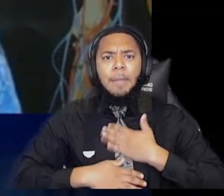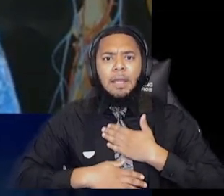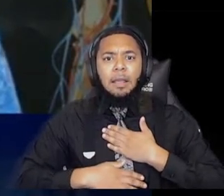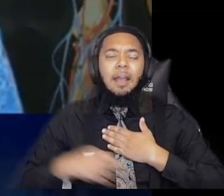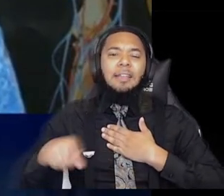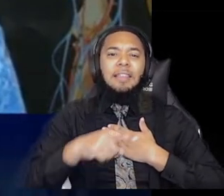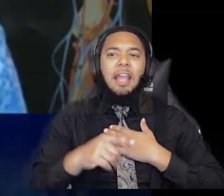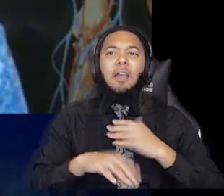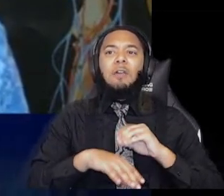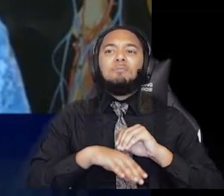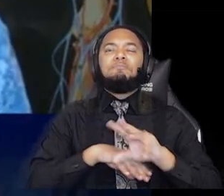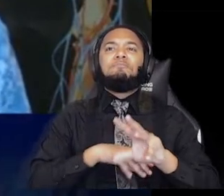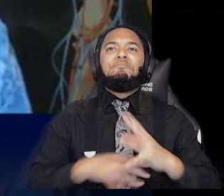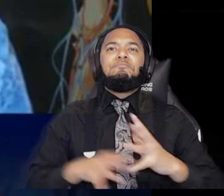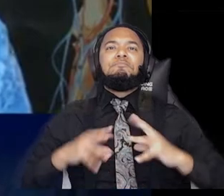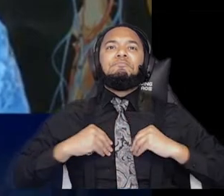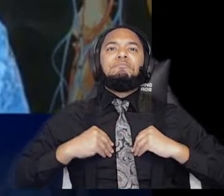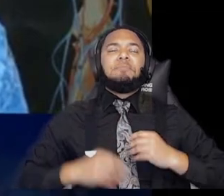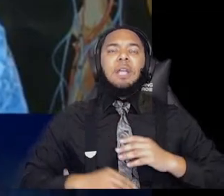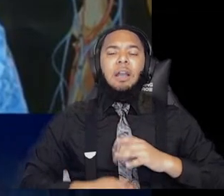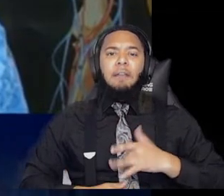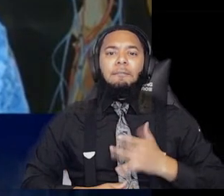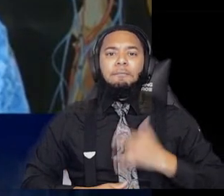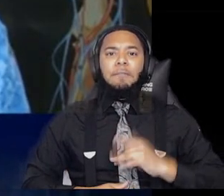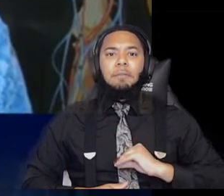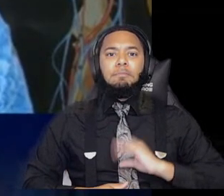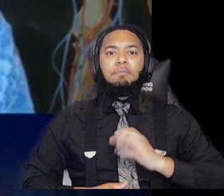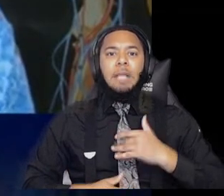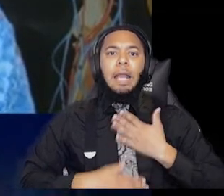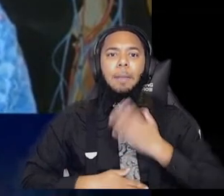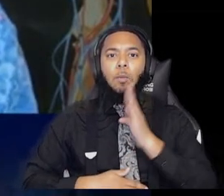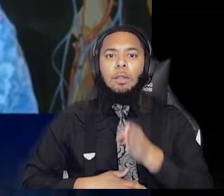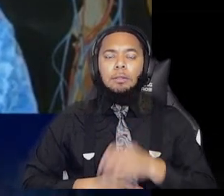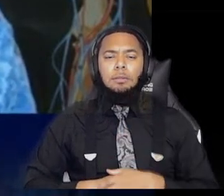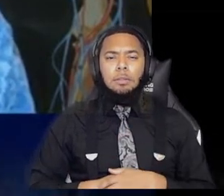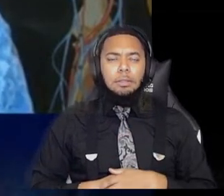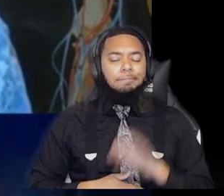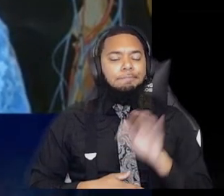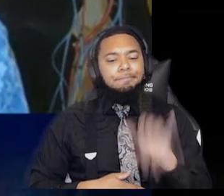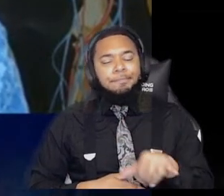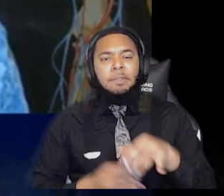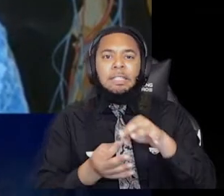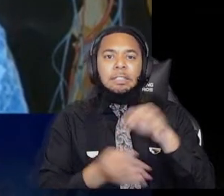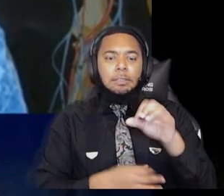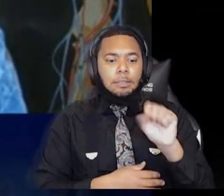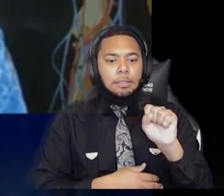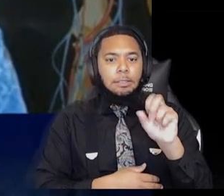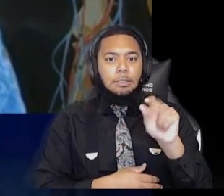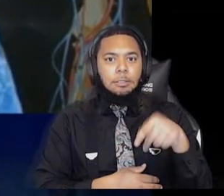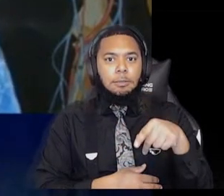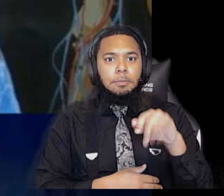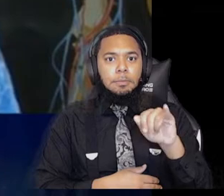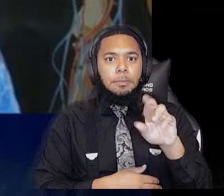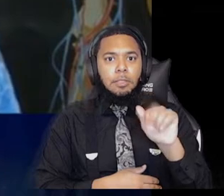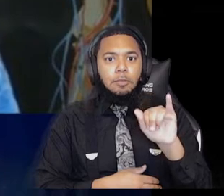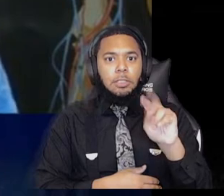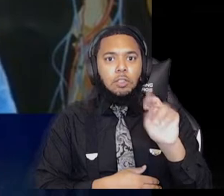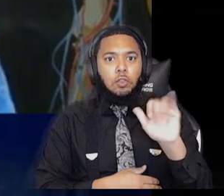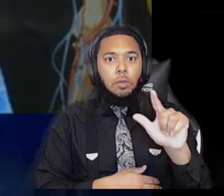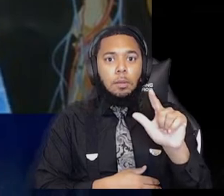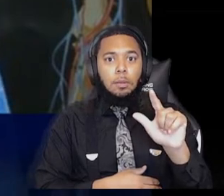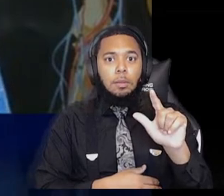feel that. Spiritual health. This is something that has to do with what you have as your